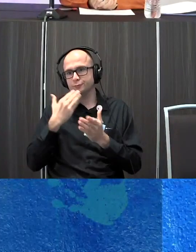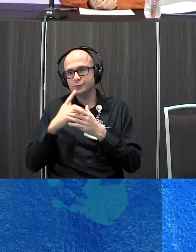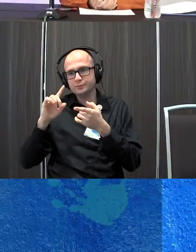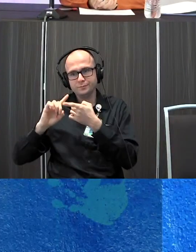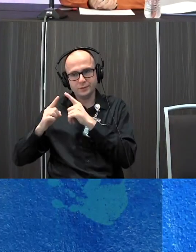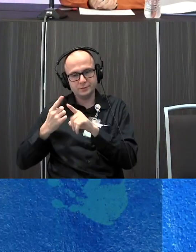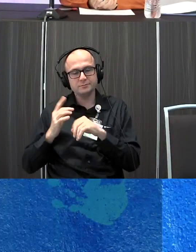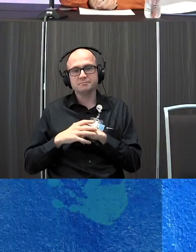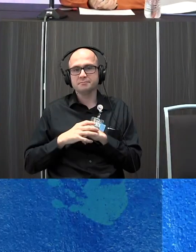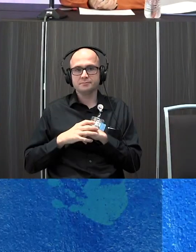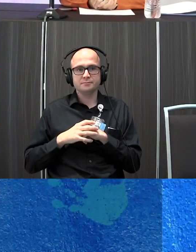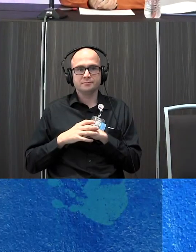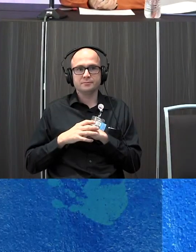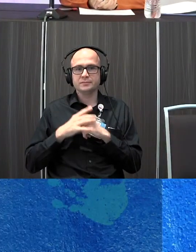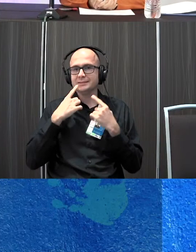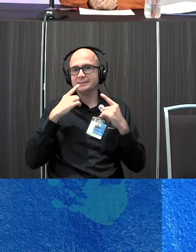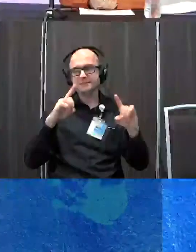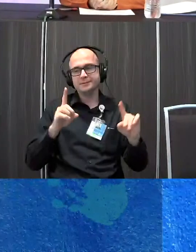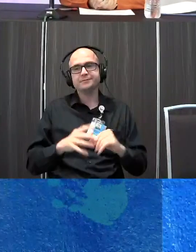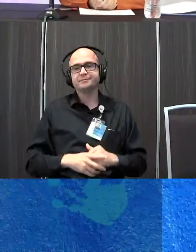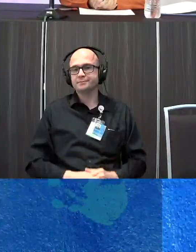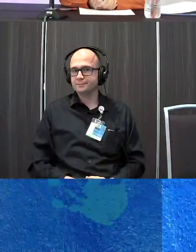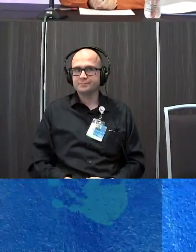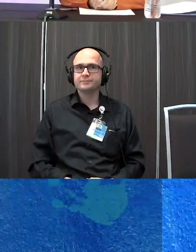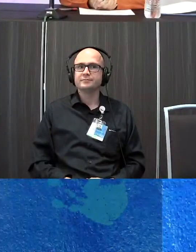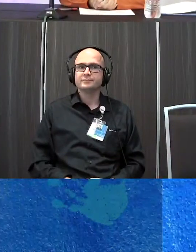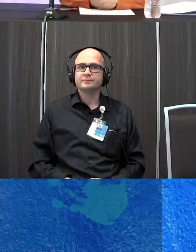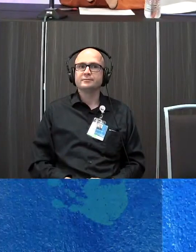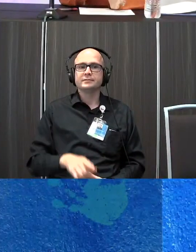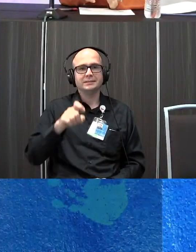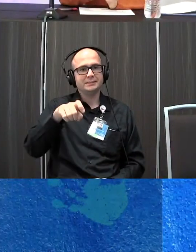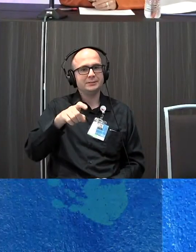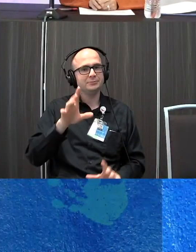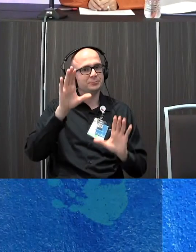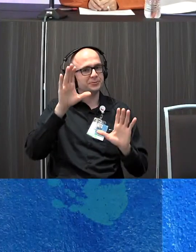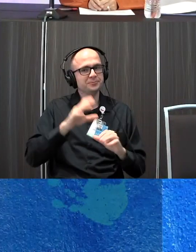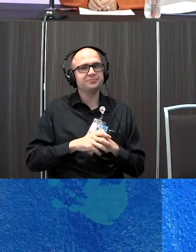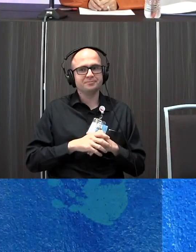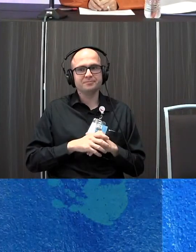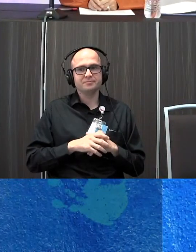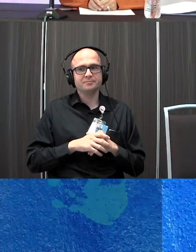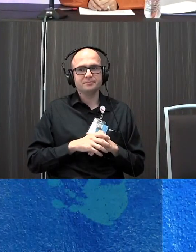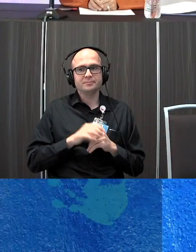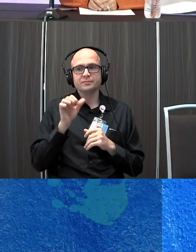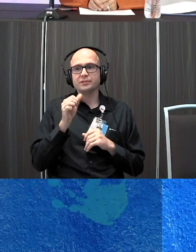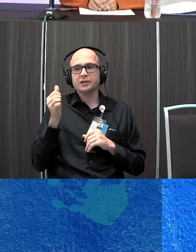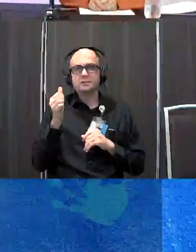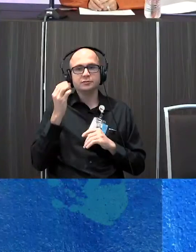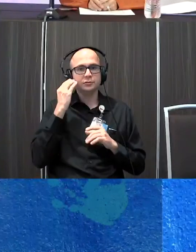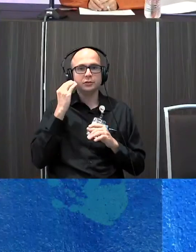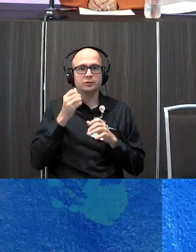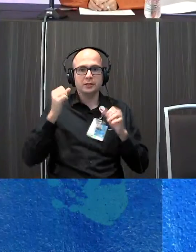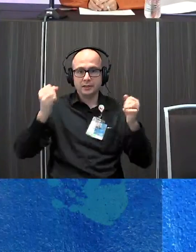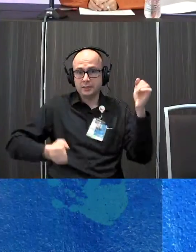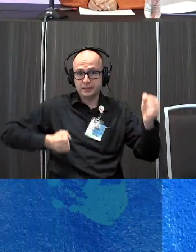friends. So it was a huge success for both of them. So that was really neat. And that took a lot of people. And then for us, the hiking poles were huge.